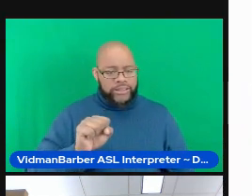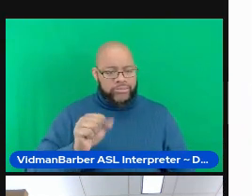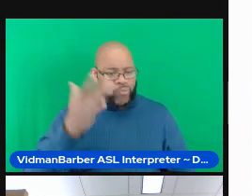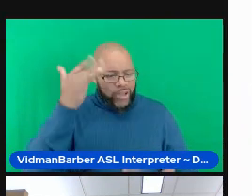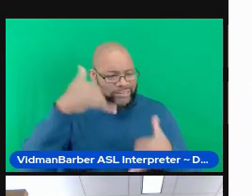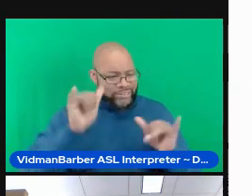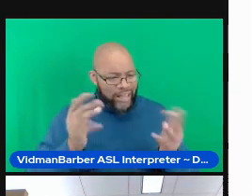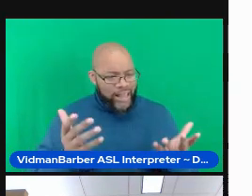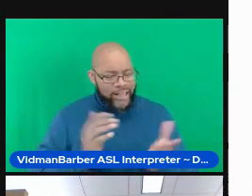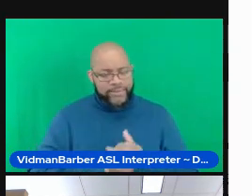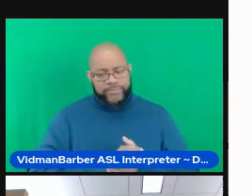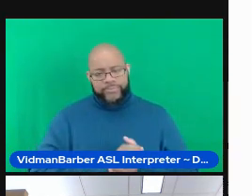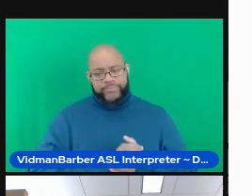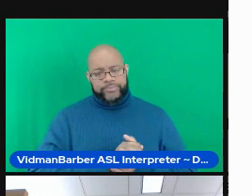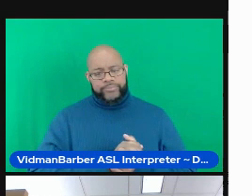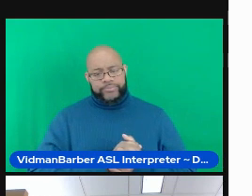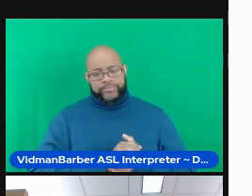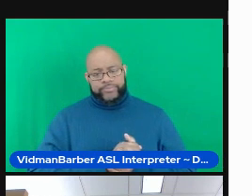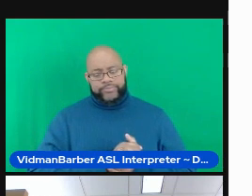So